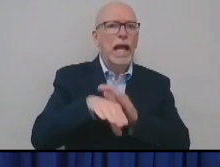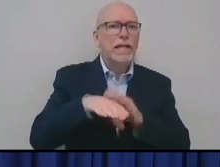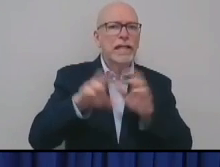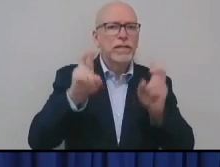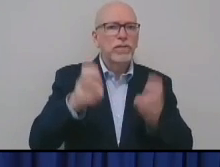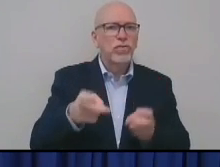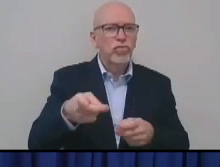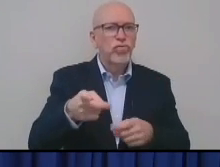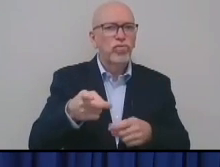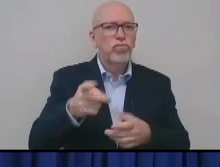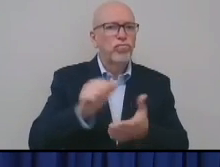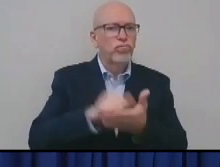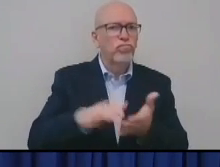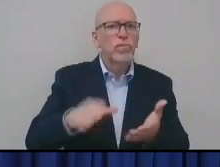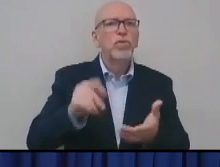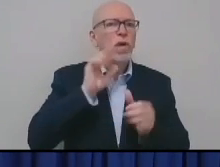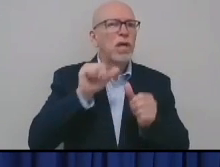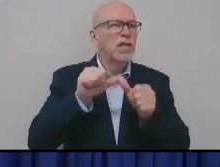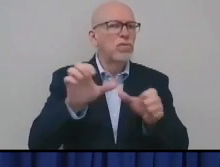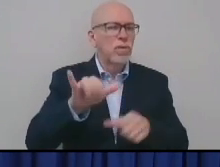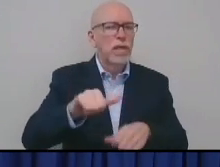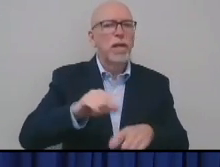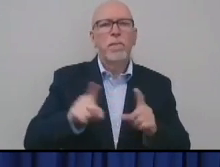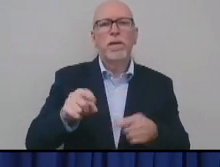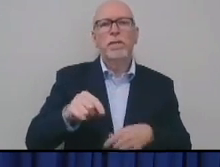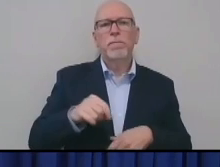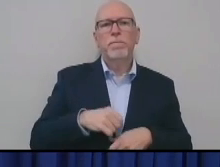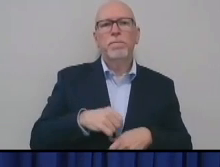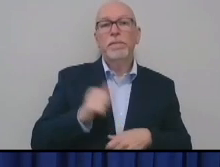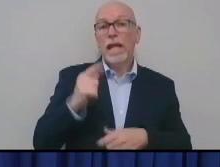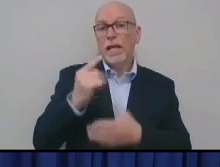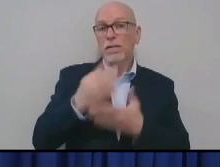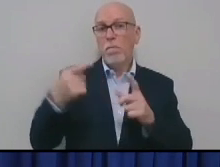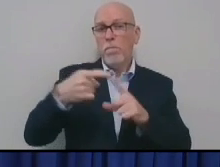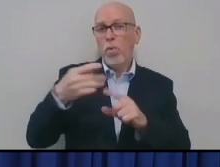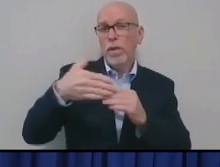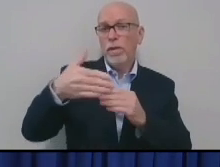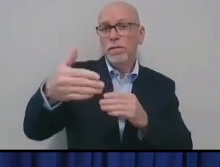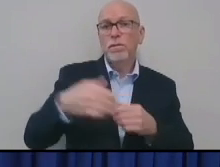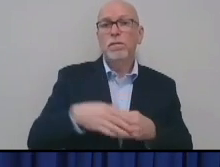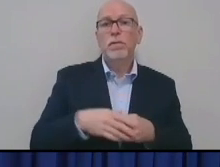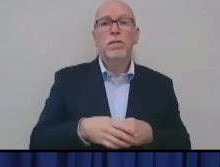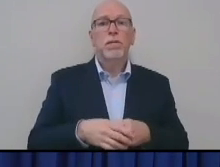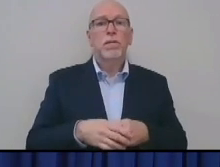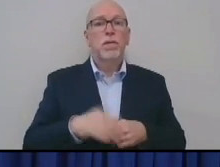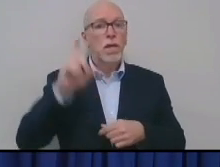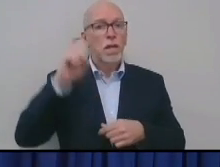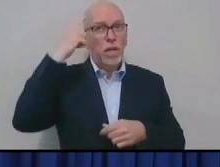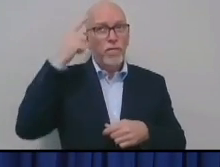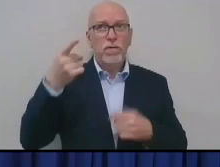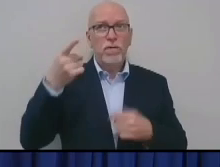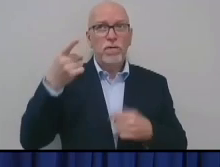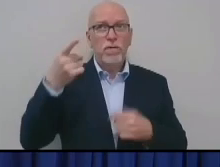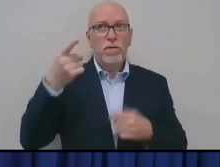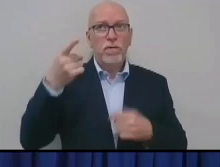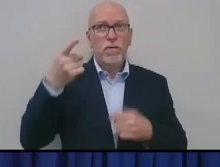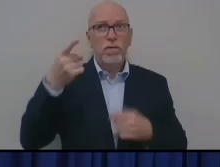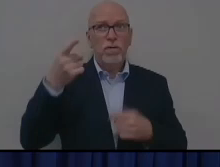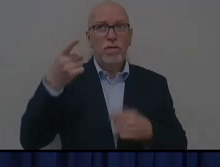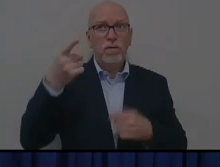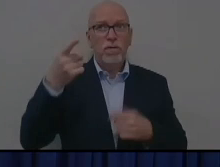and you'll continue doing that. But at a certain point, has the government exhausted what it can